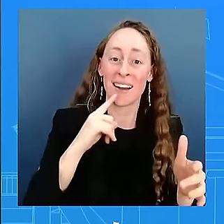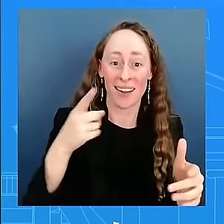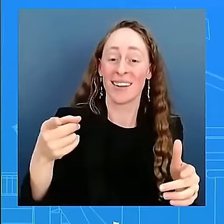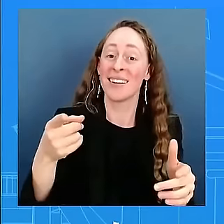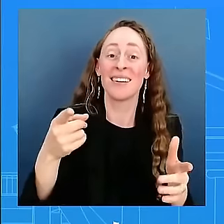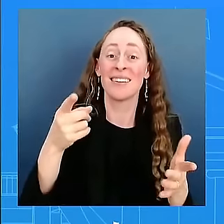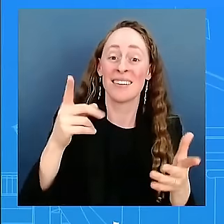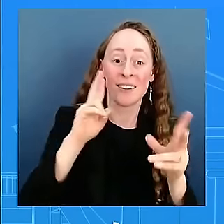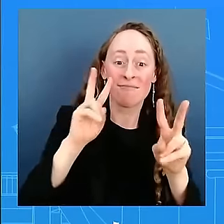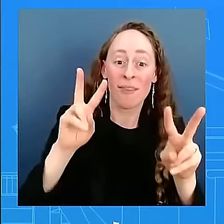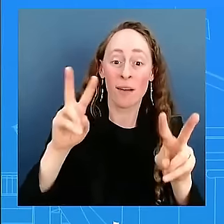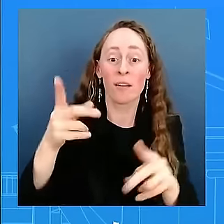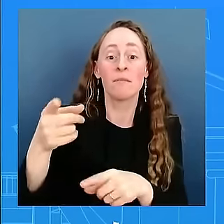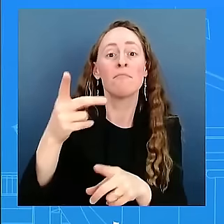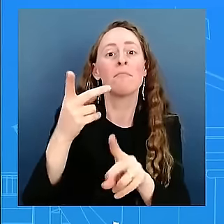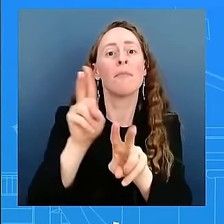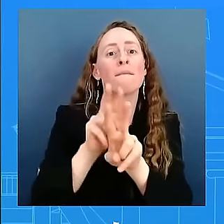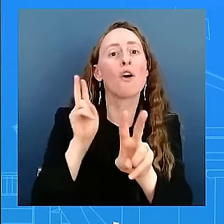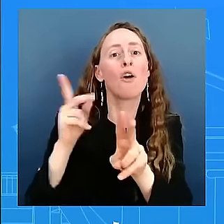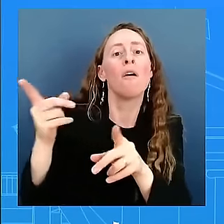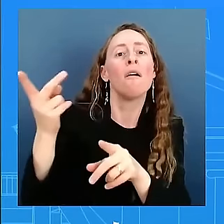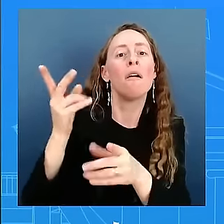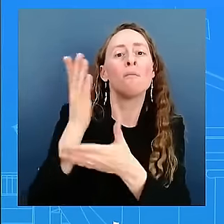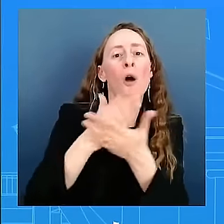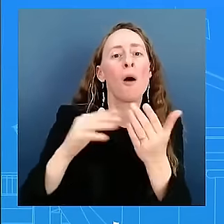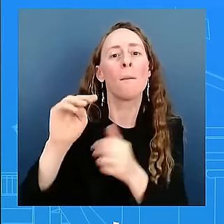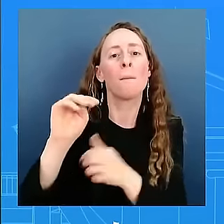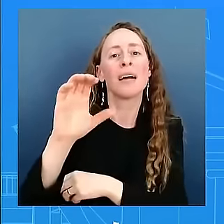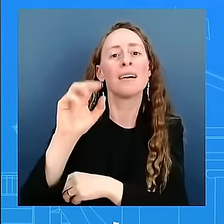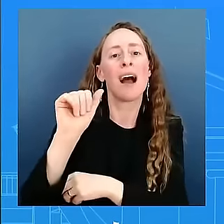funeral. And so it